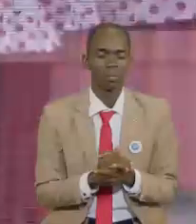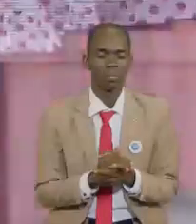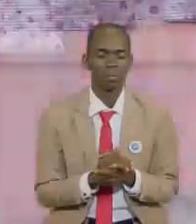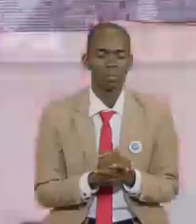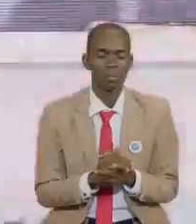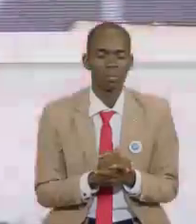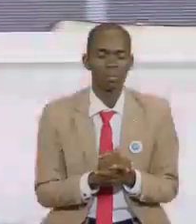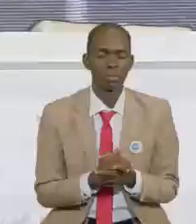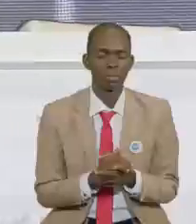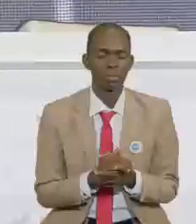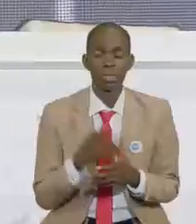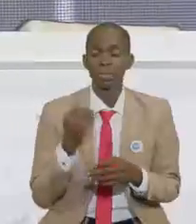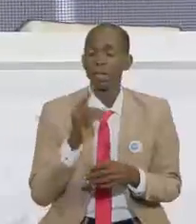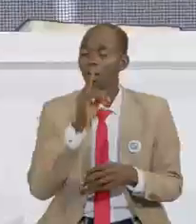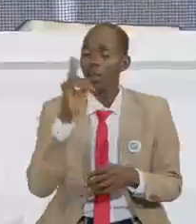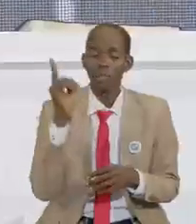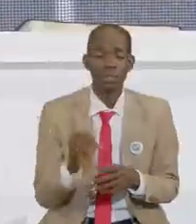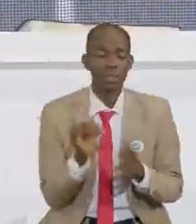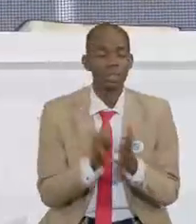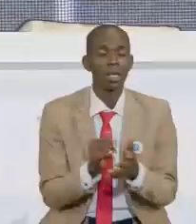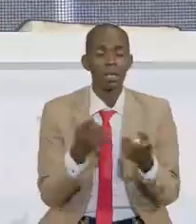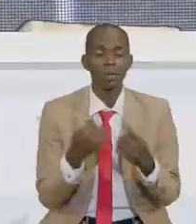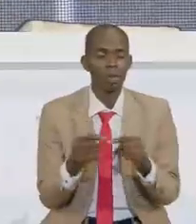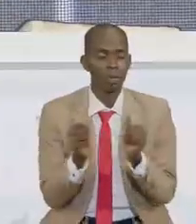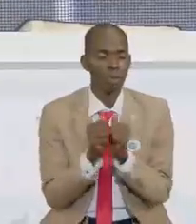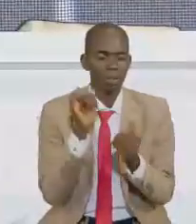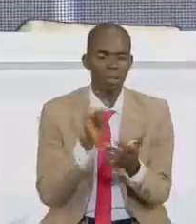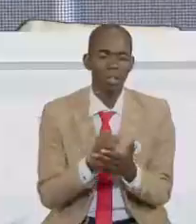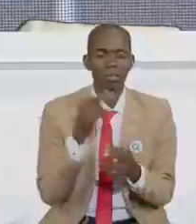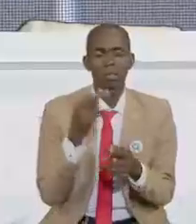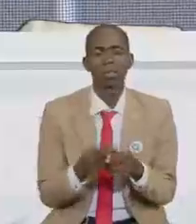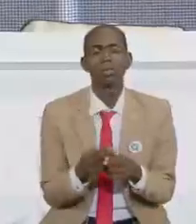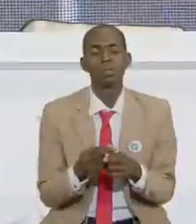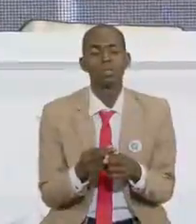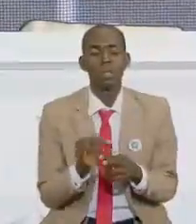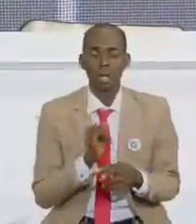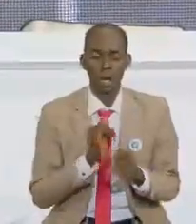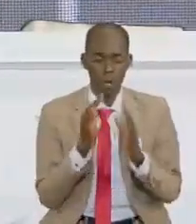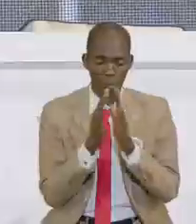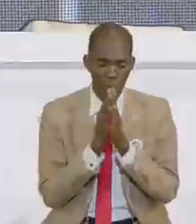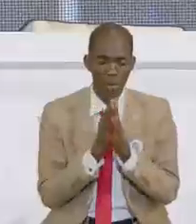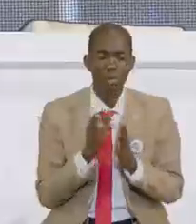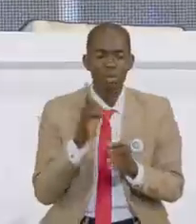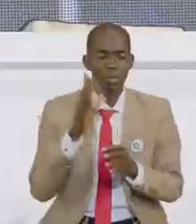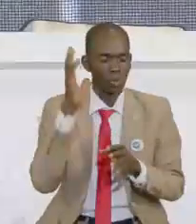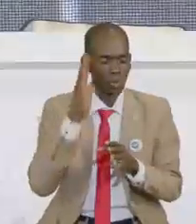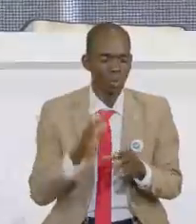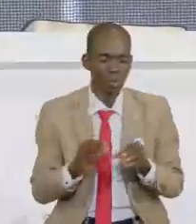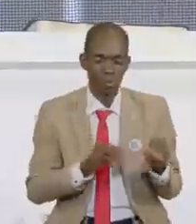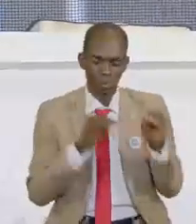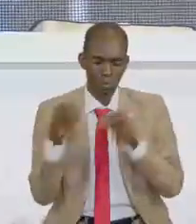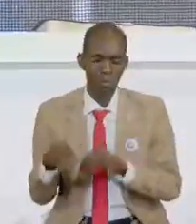the assurance that comes with that name. I pray you will instill that in